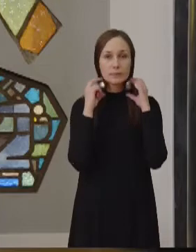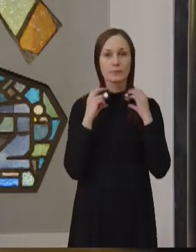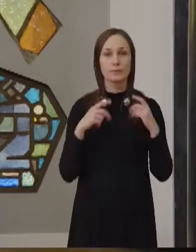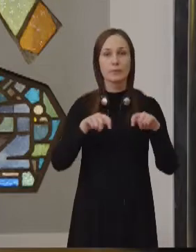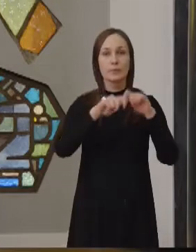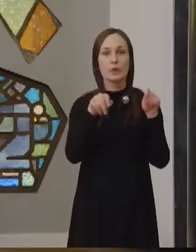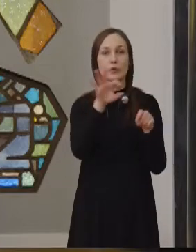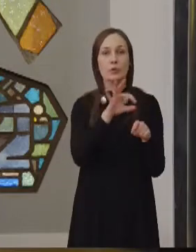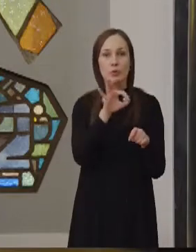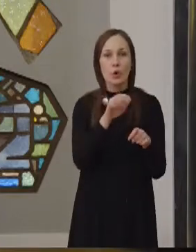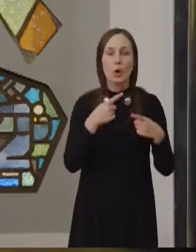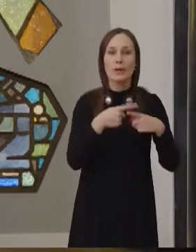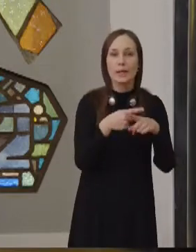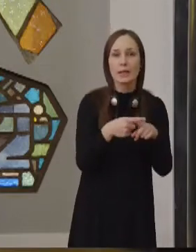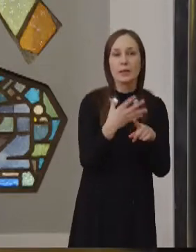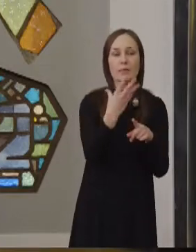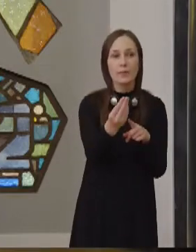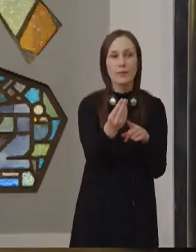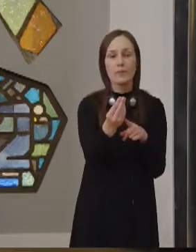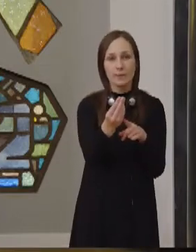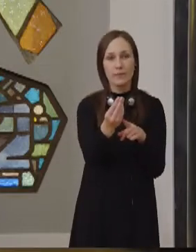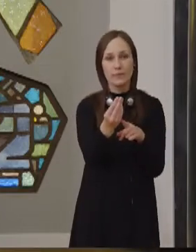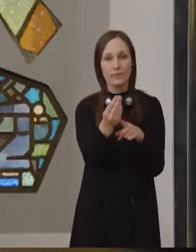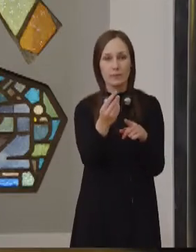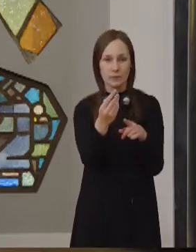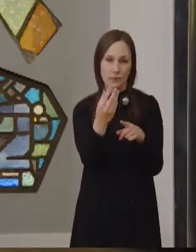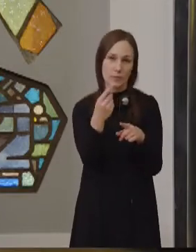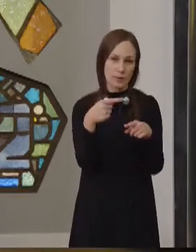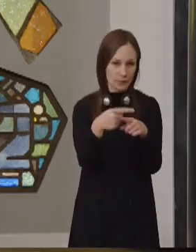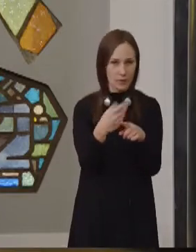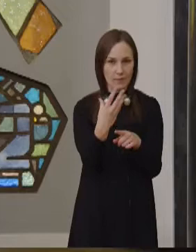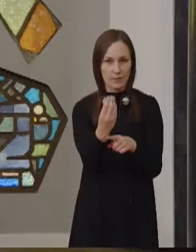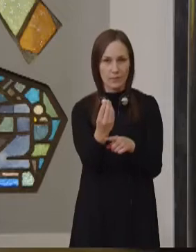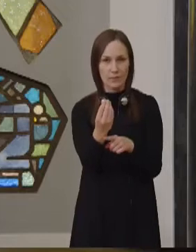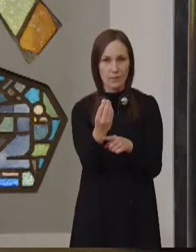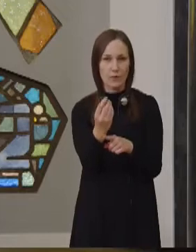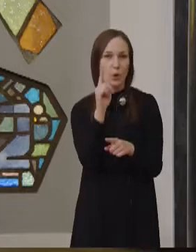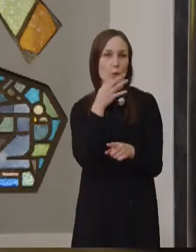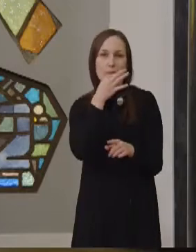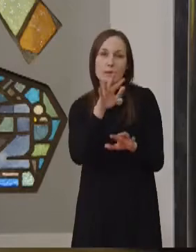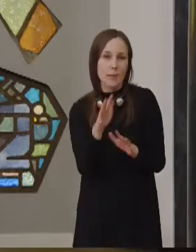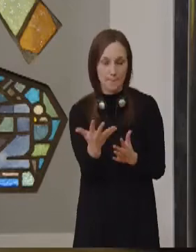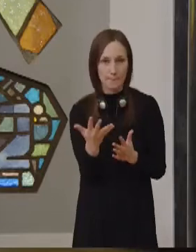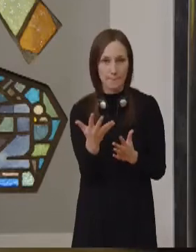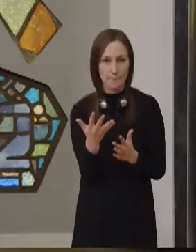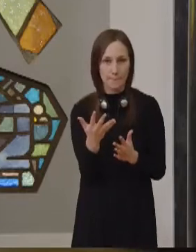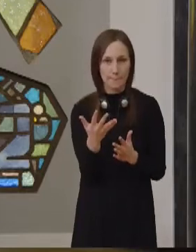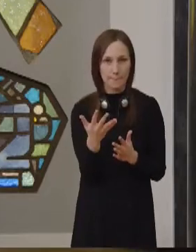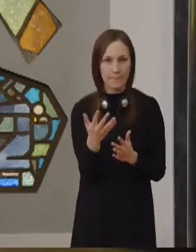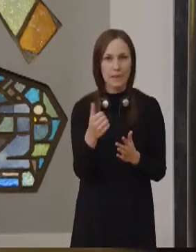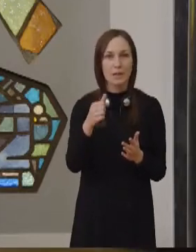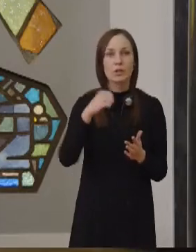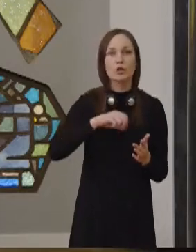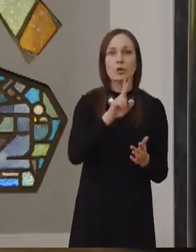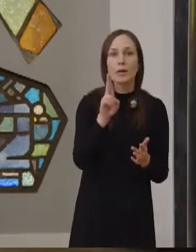following panelists. Well, just before we start with the debate and introduction of panelists, I'll give some technical details